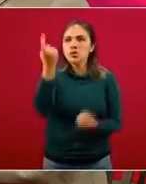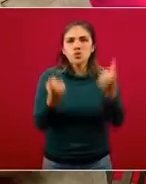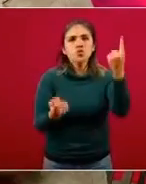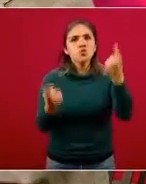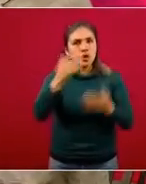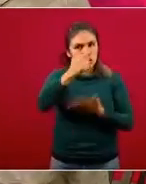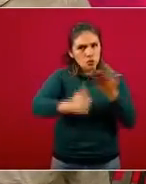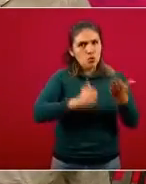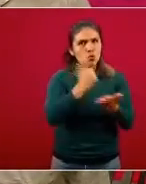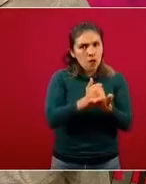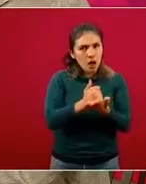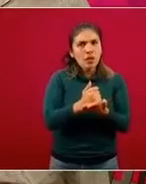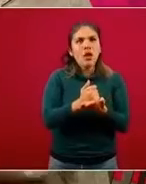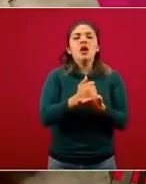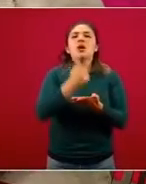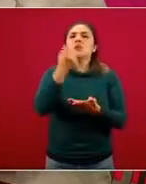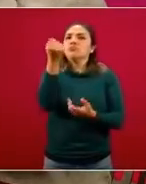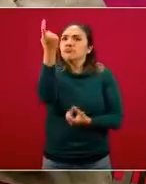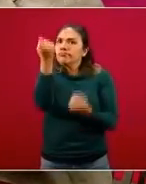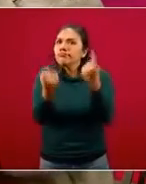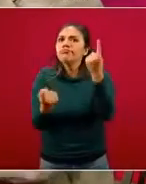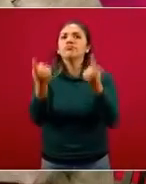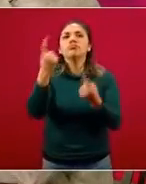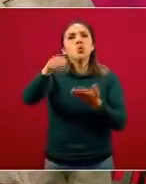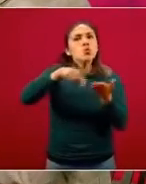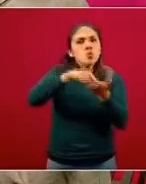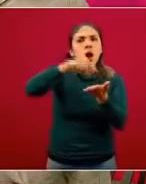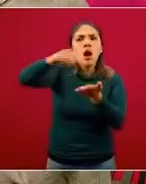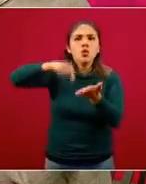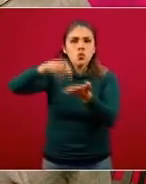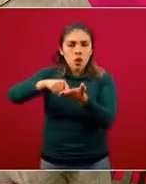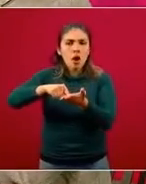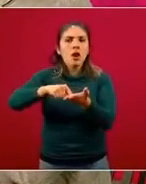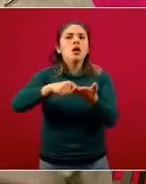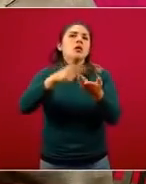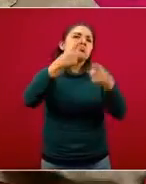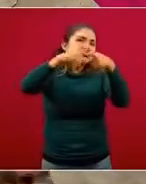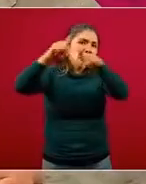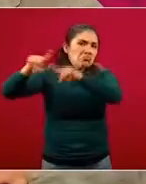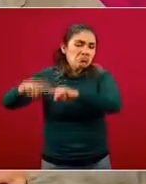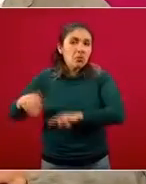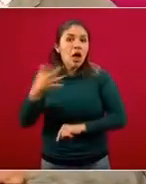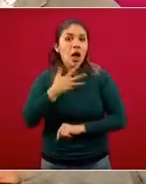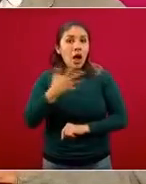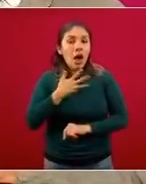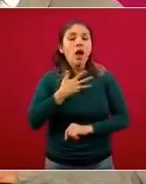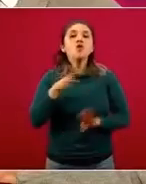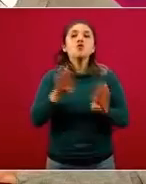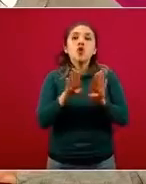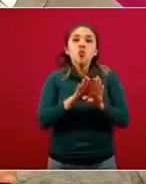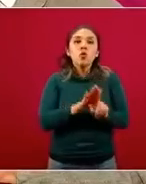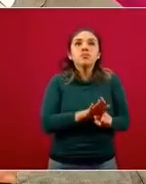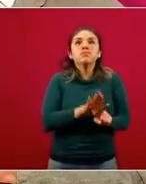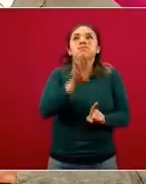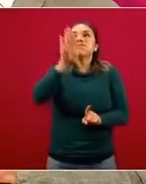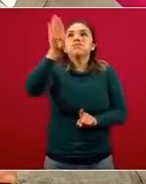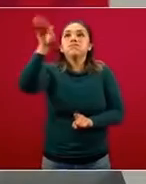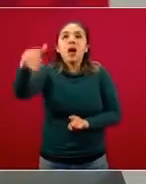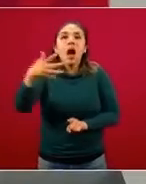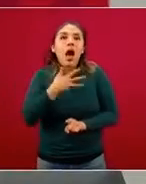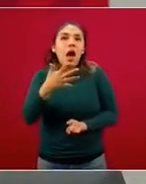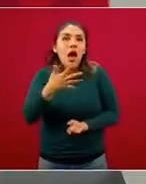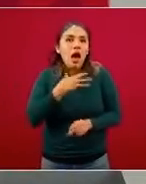to be staggered. There are going to be numerous metropolitan areas in many places that are slowly going to